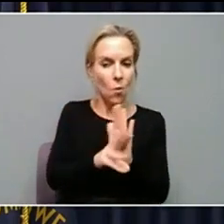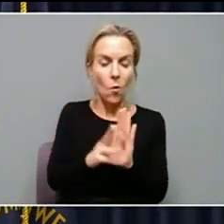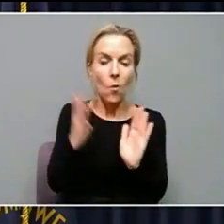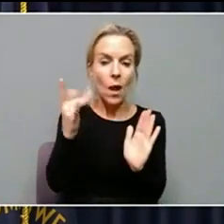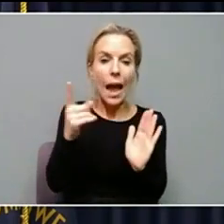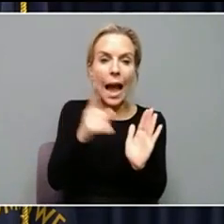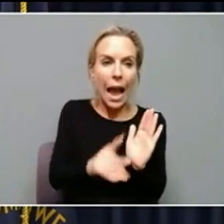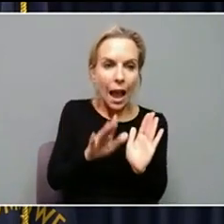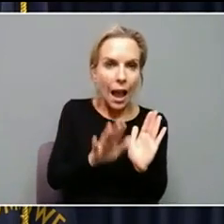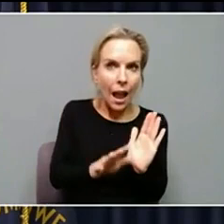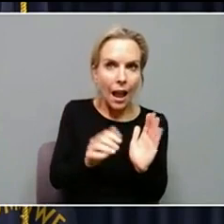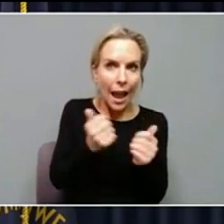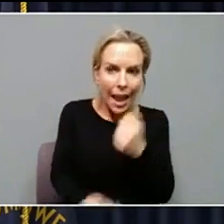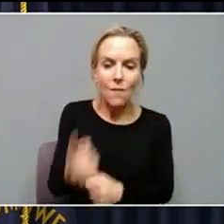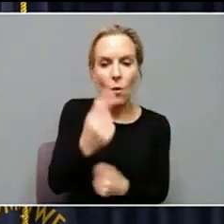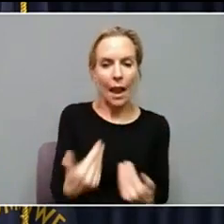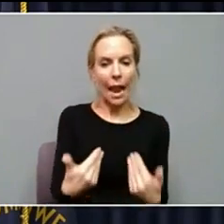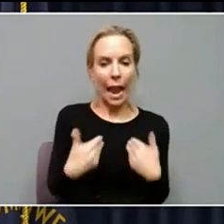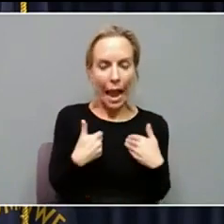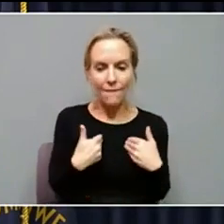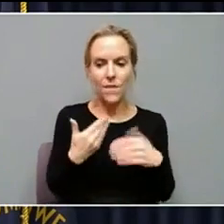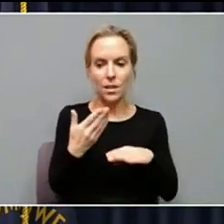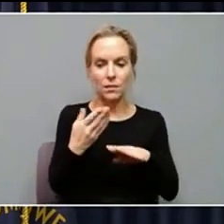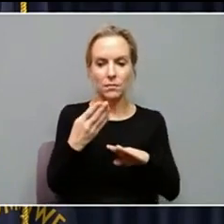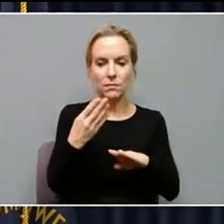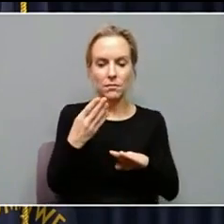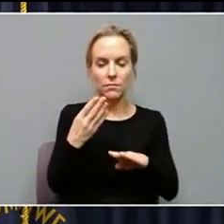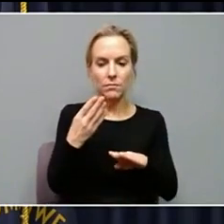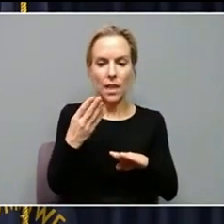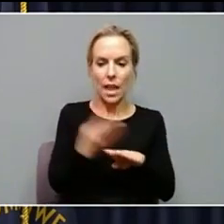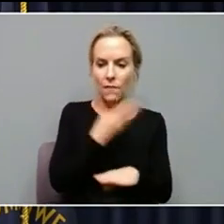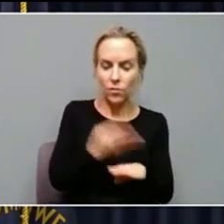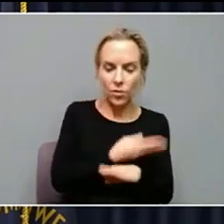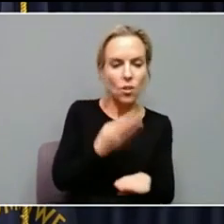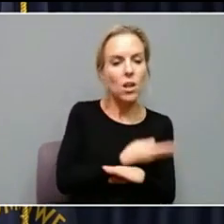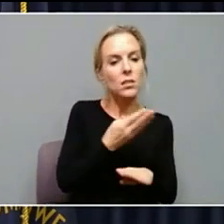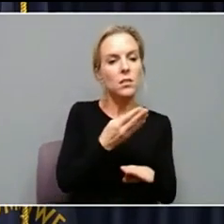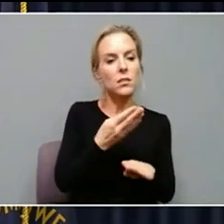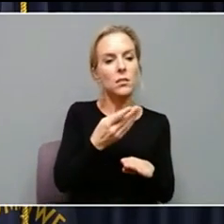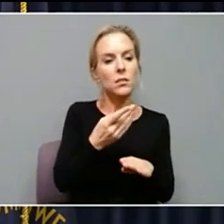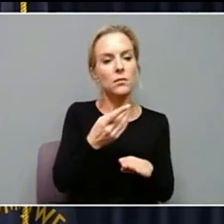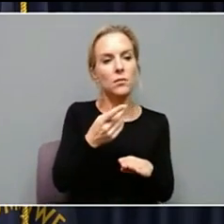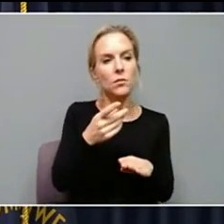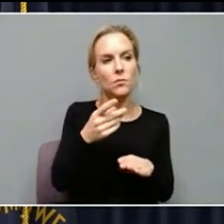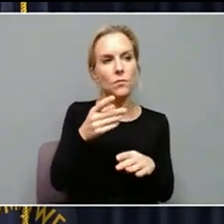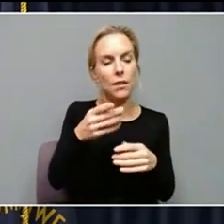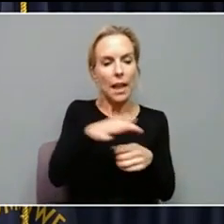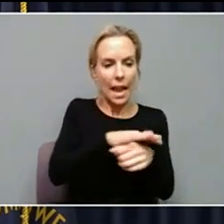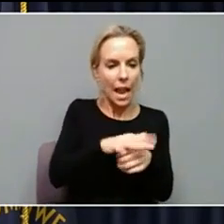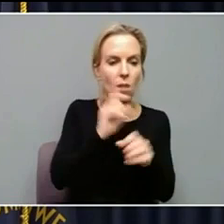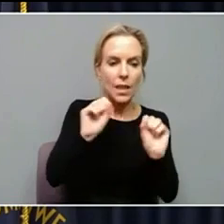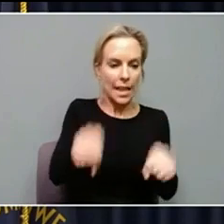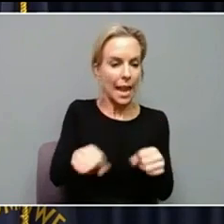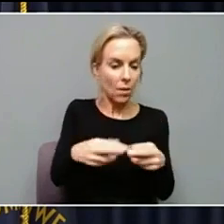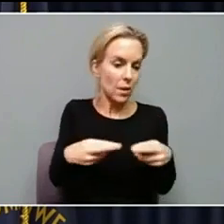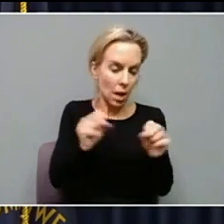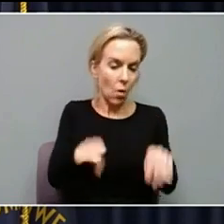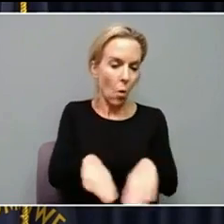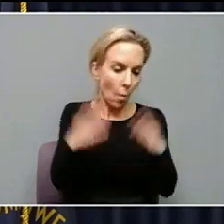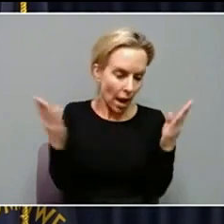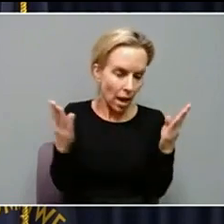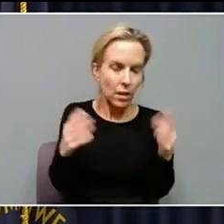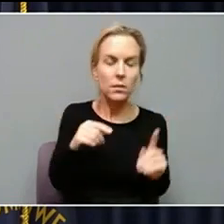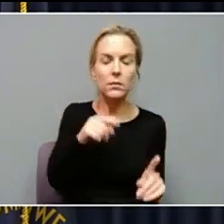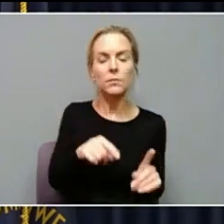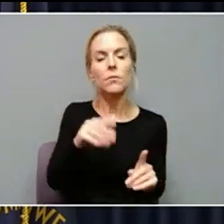has infrastructure that can allow for entire regions to open up. Three that that come to mind are the Brent